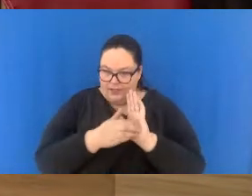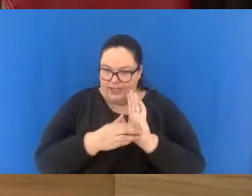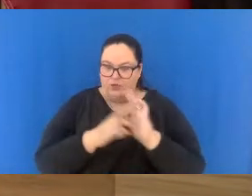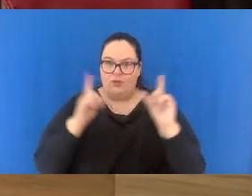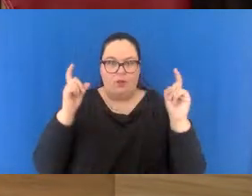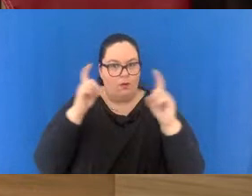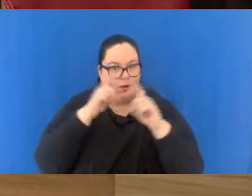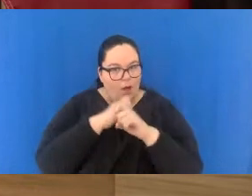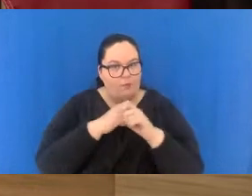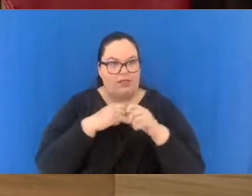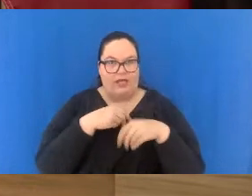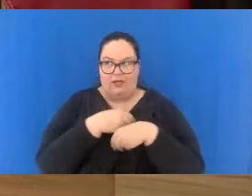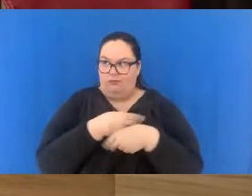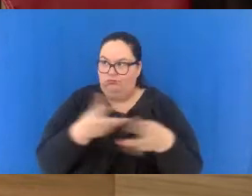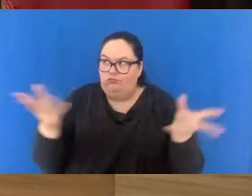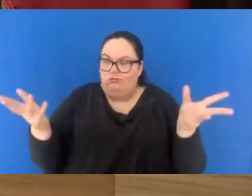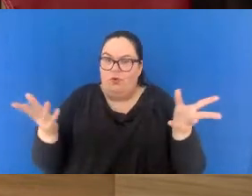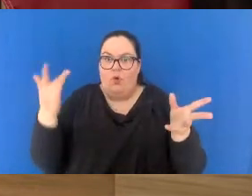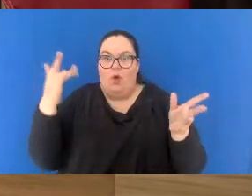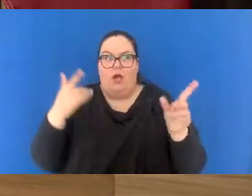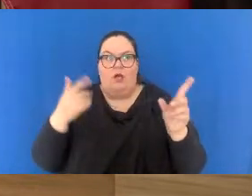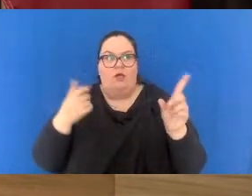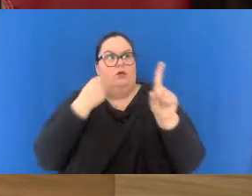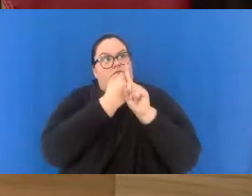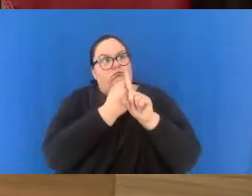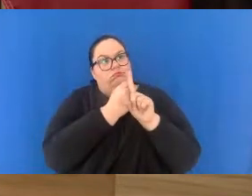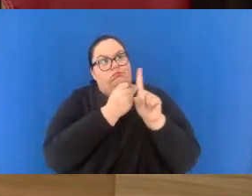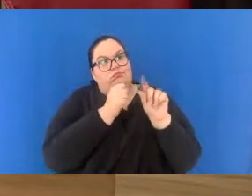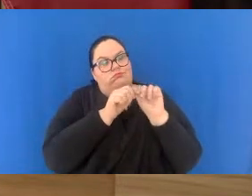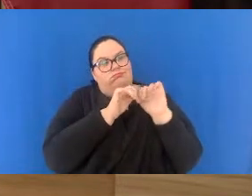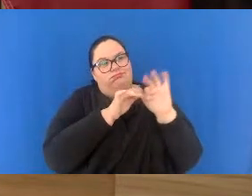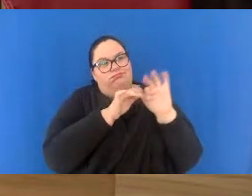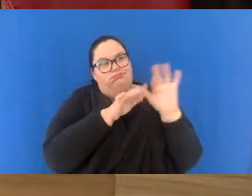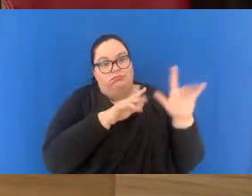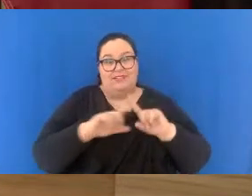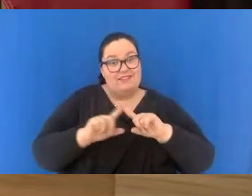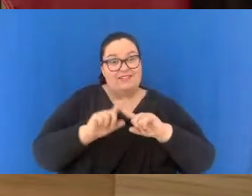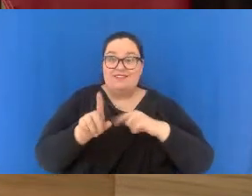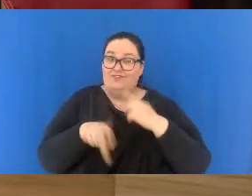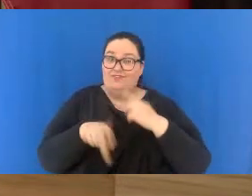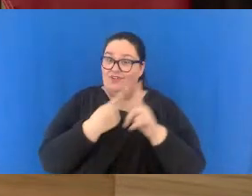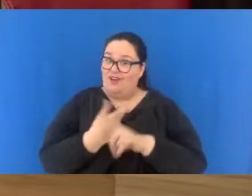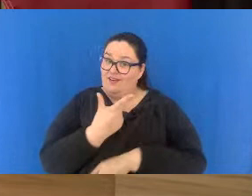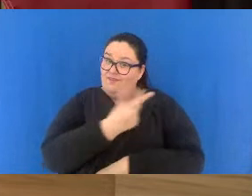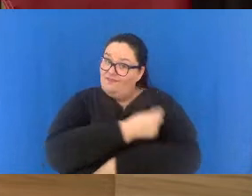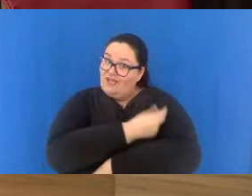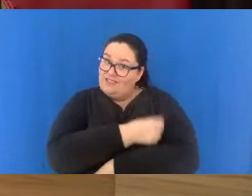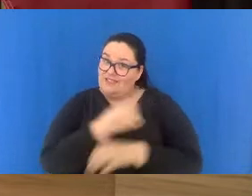complicated rollout due to the fact there are so many there are several vaccines that we're dealing with